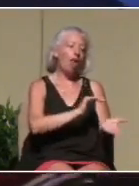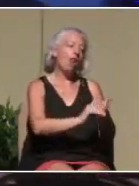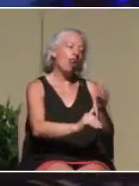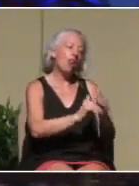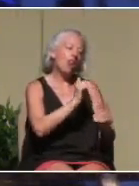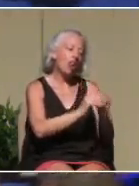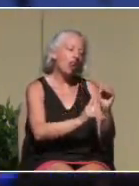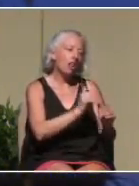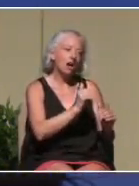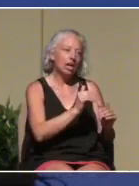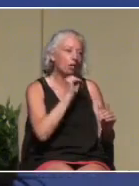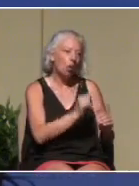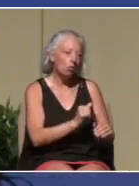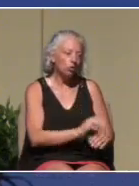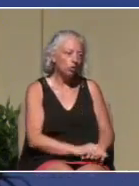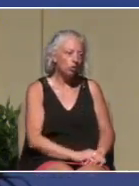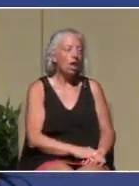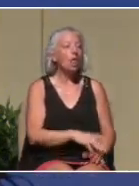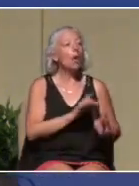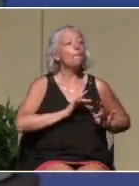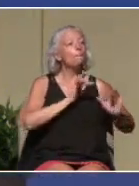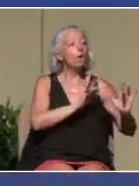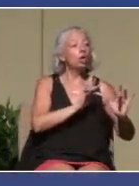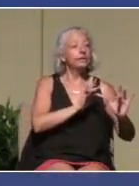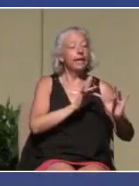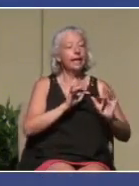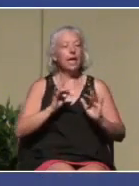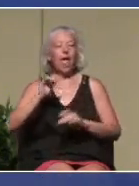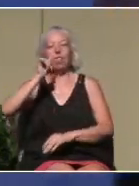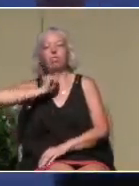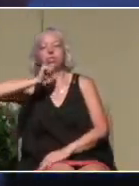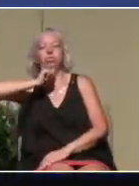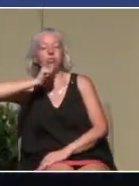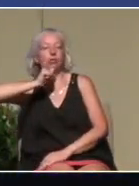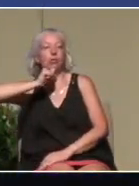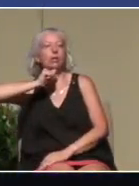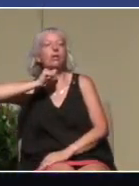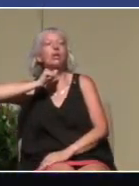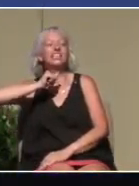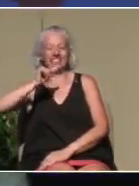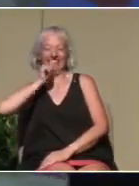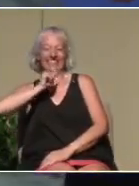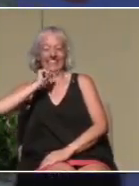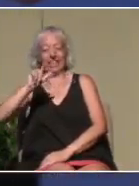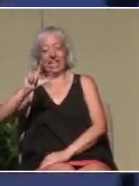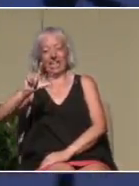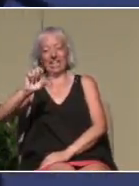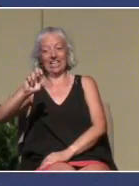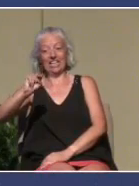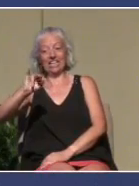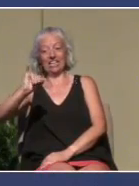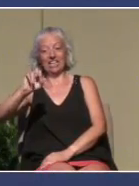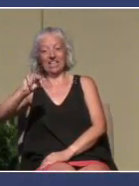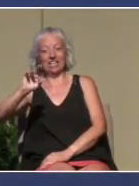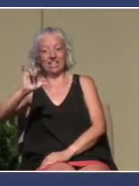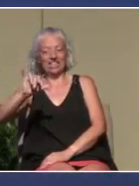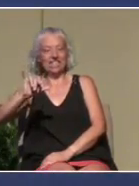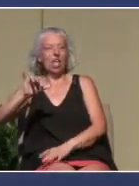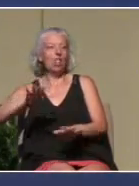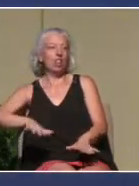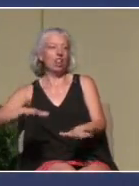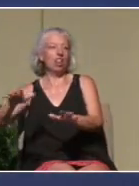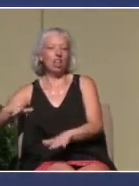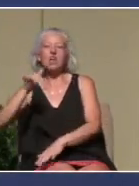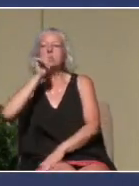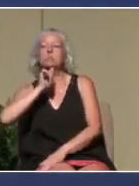mercy is so much different from leniency. Leniency is kind of like the lazy person's version of mercy. So if I say to my child, for example,